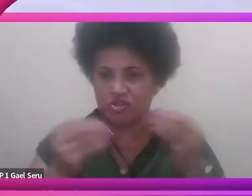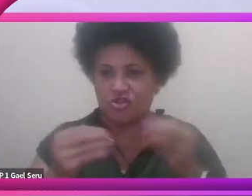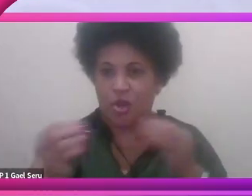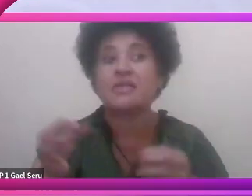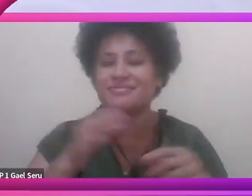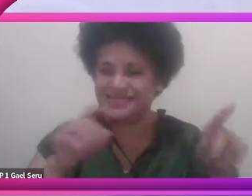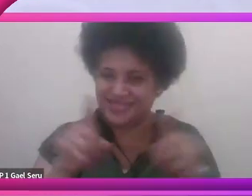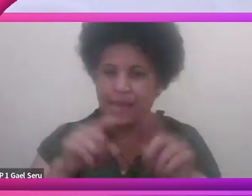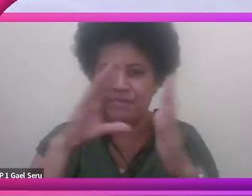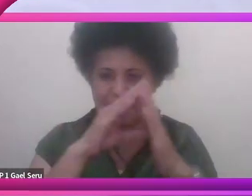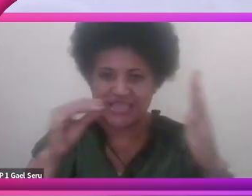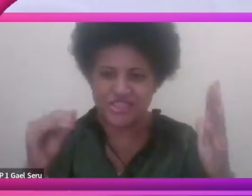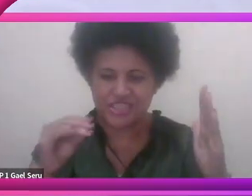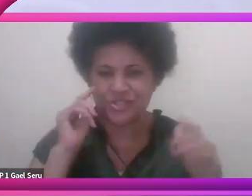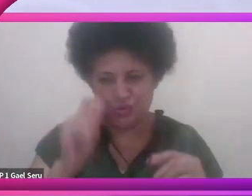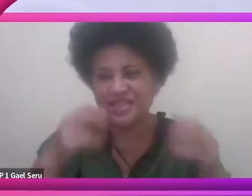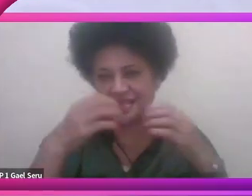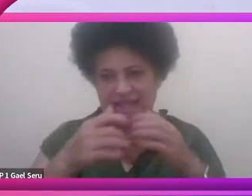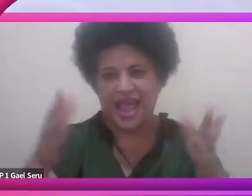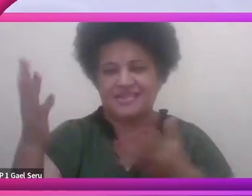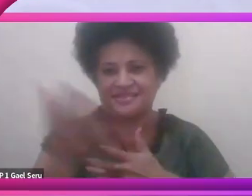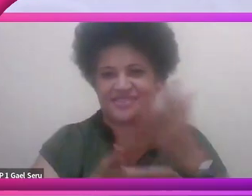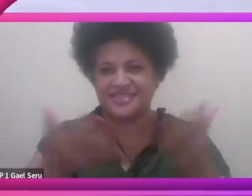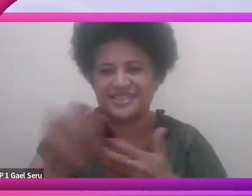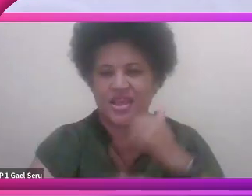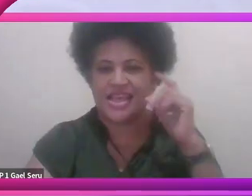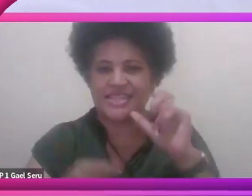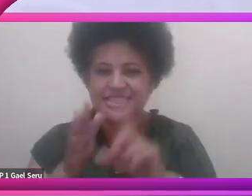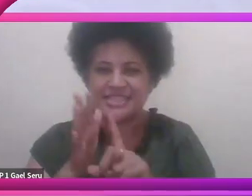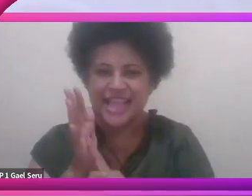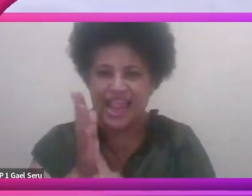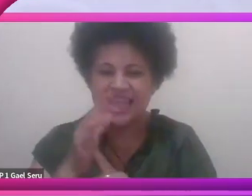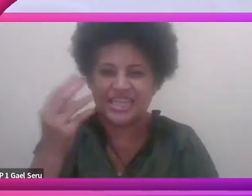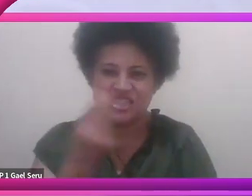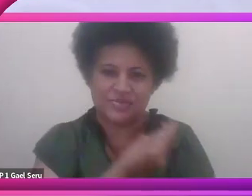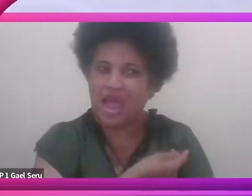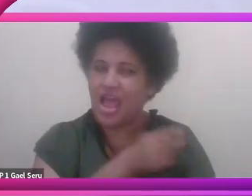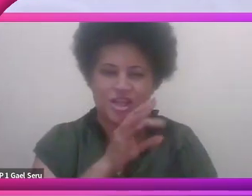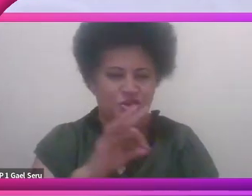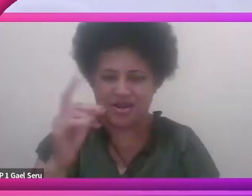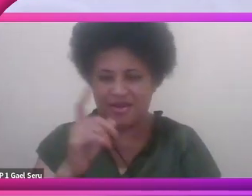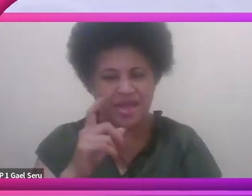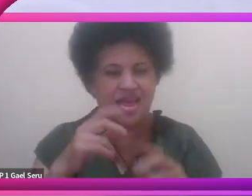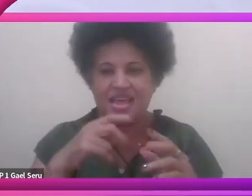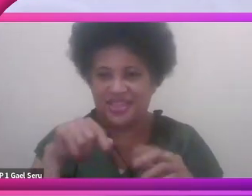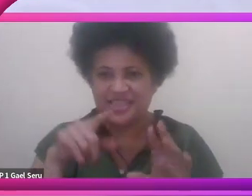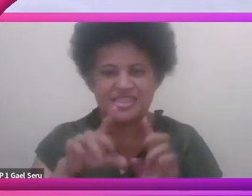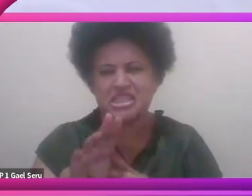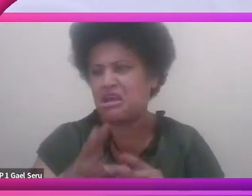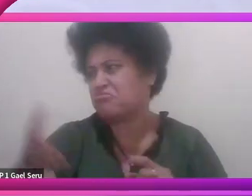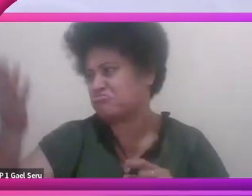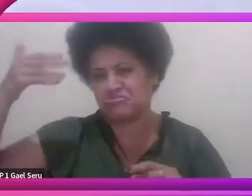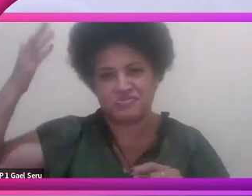also PNG. They start consultation, but cell injectable is not come out this year. They have been there for many years already.